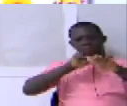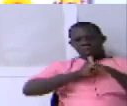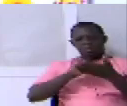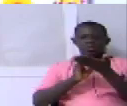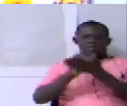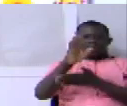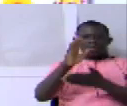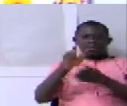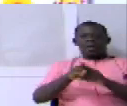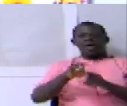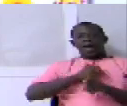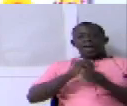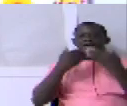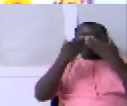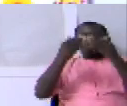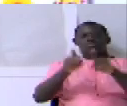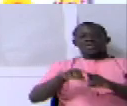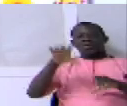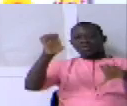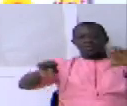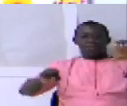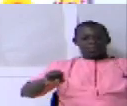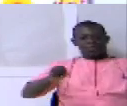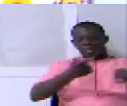told them, hold these people.